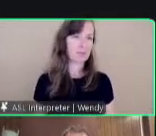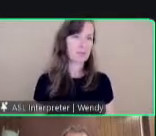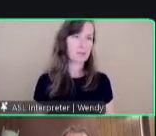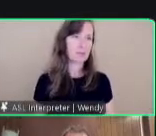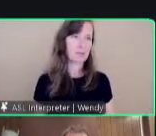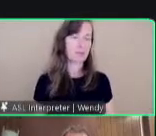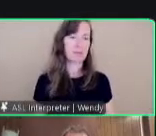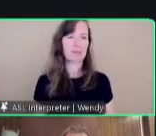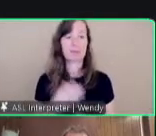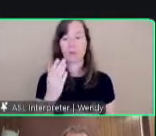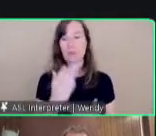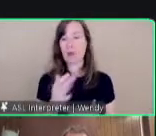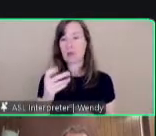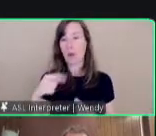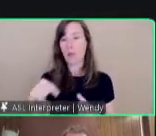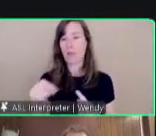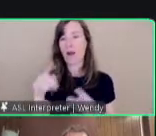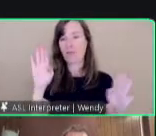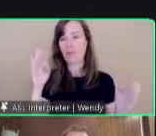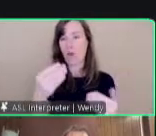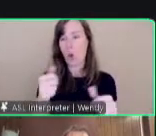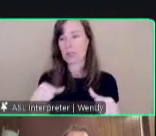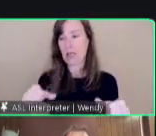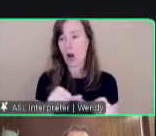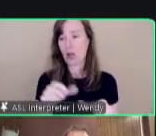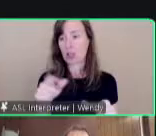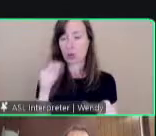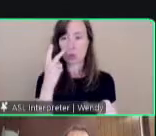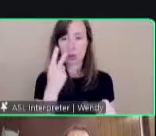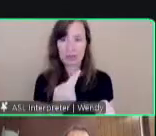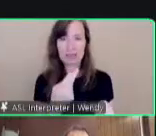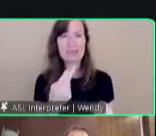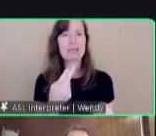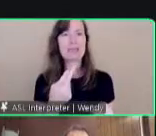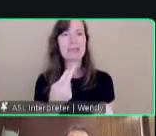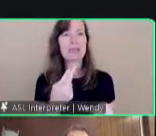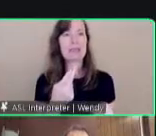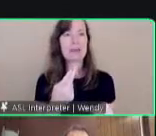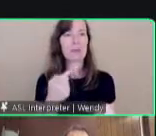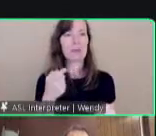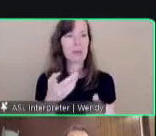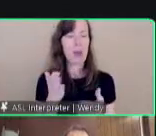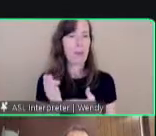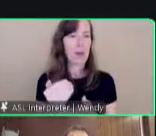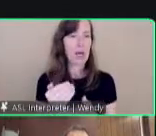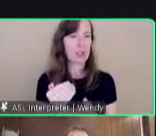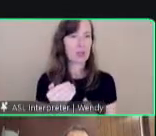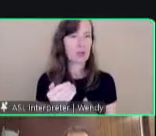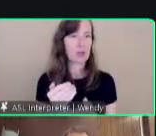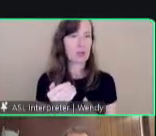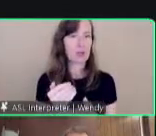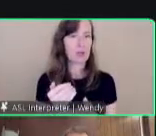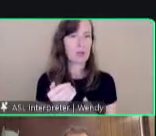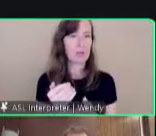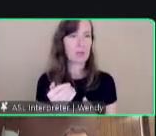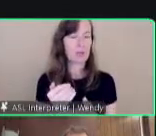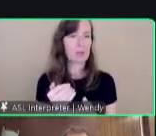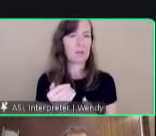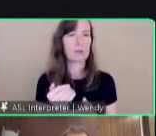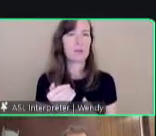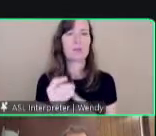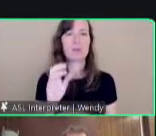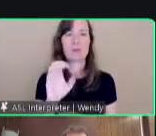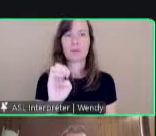So some of the focused areas that you'll see that are adds to the budget, at least the first one, are